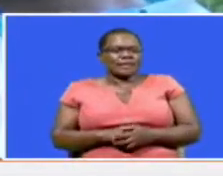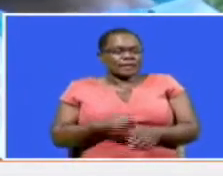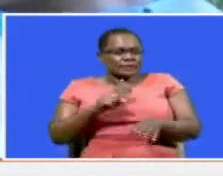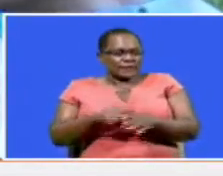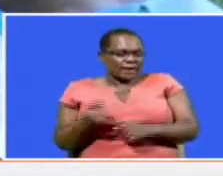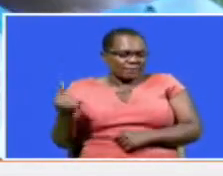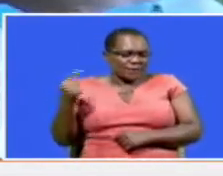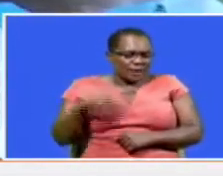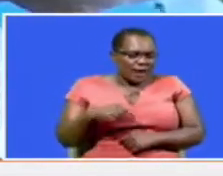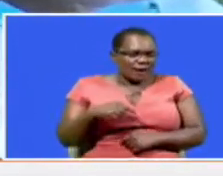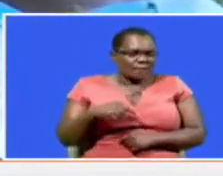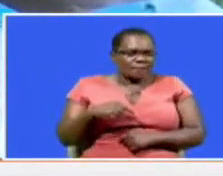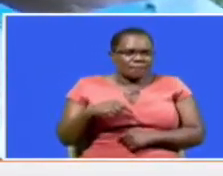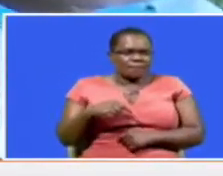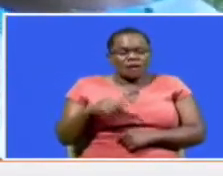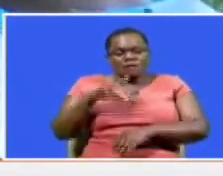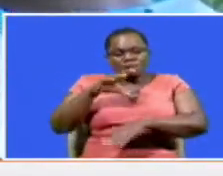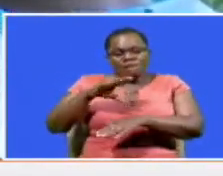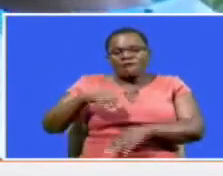Wakati walikuja, walitupata tuko tu.